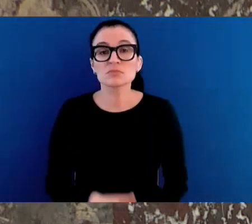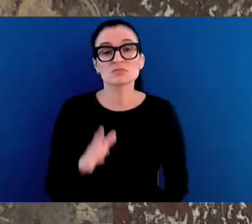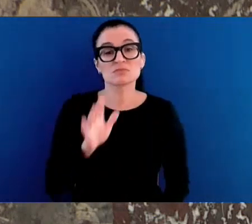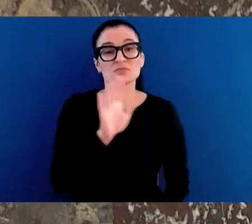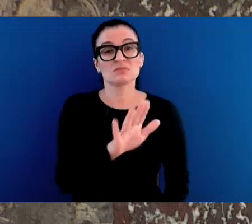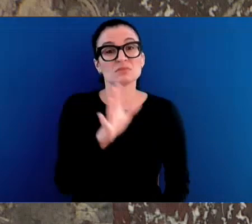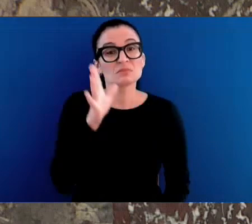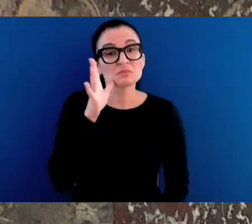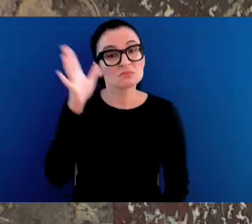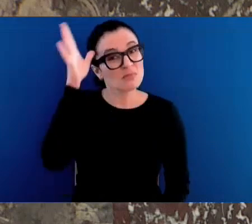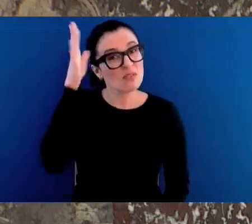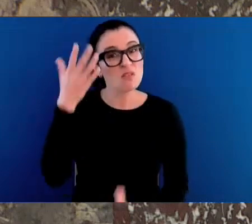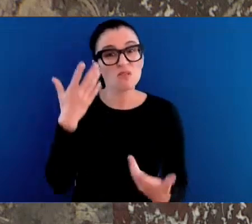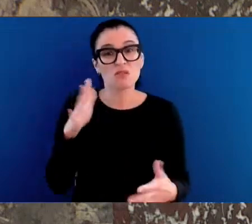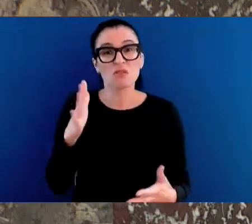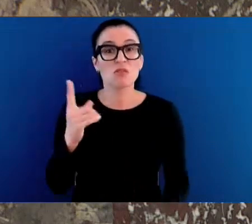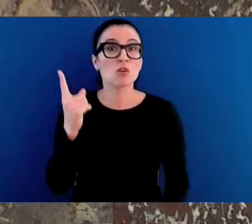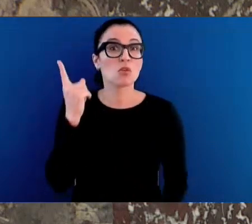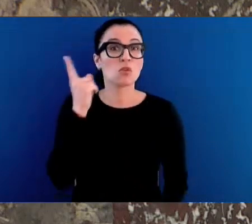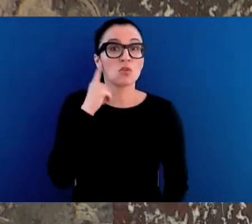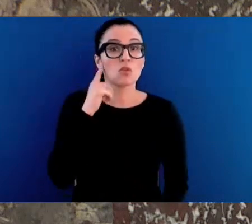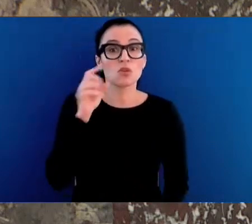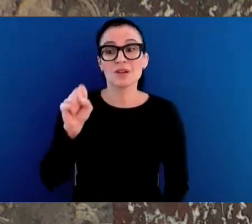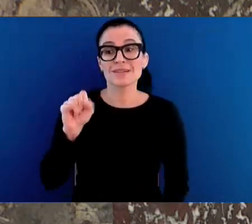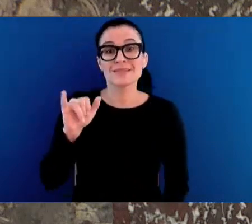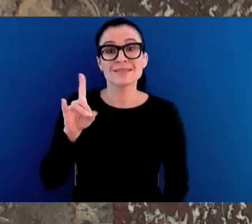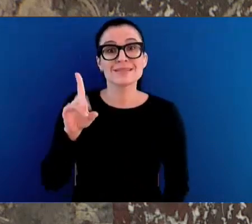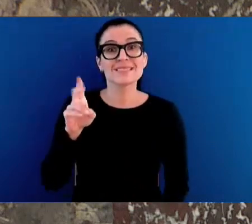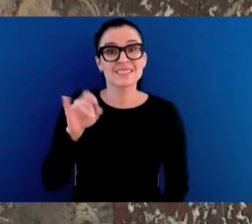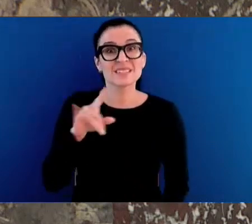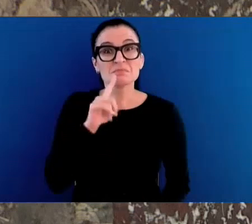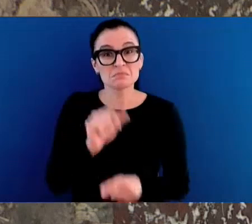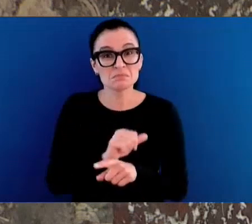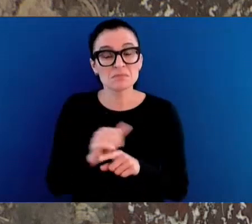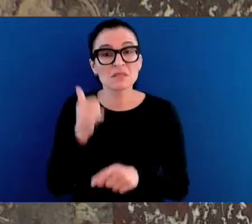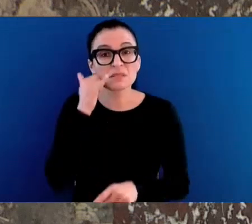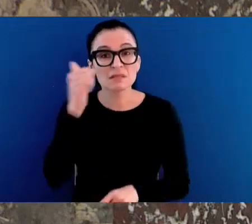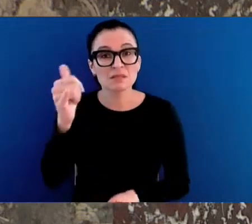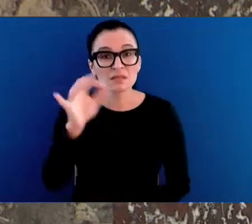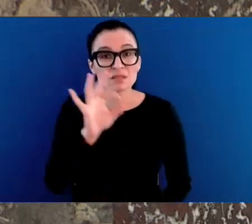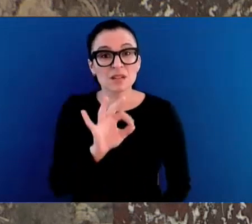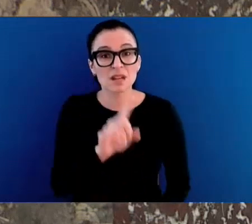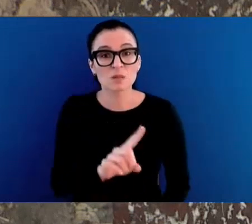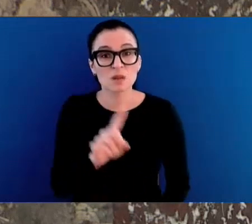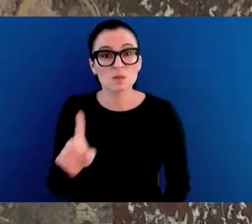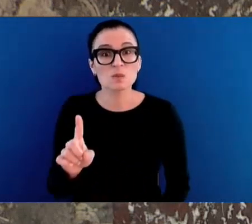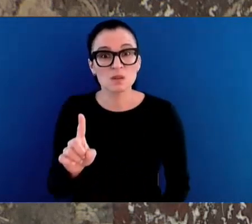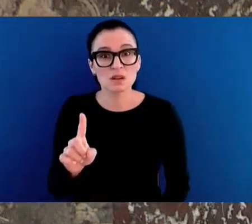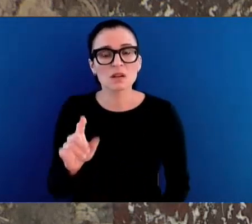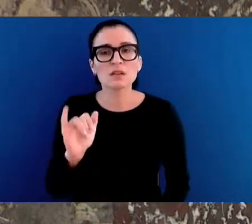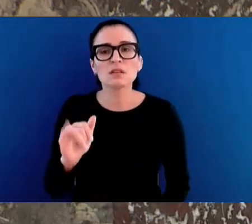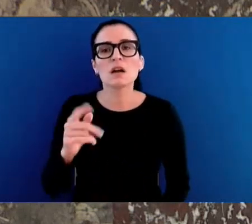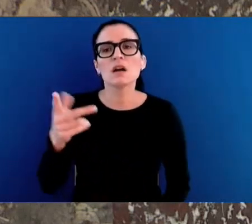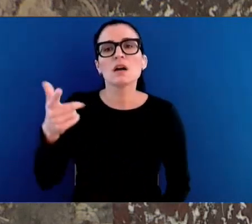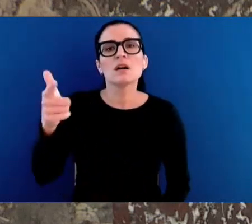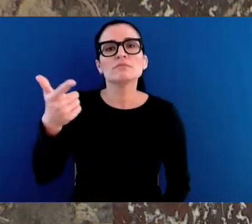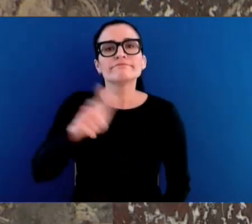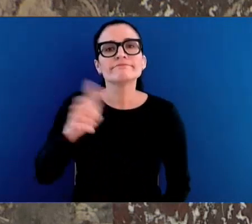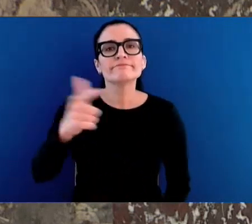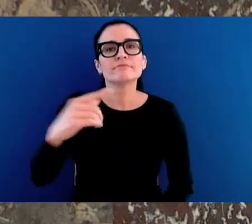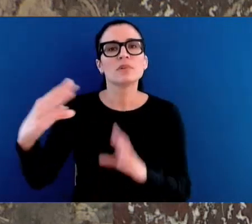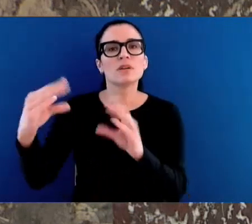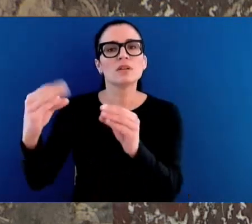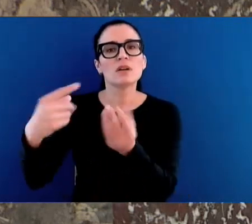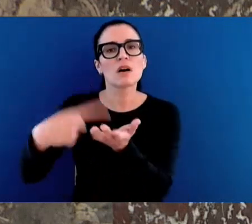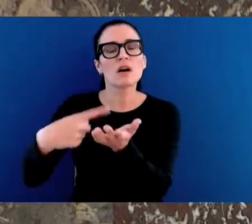like as a parent. I've had a very brief conversation with Sydney's mom, who has been